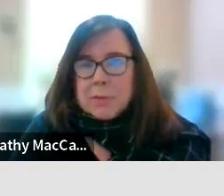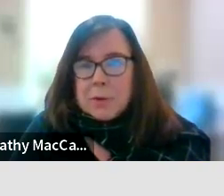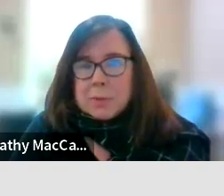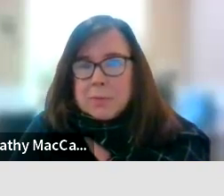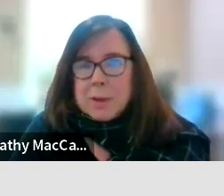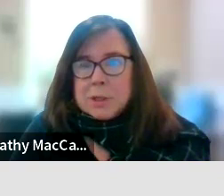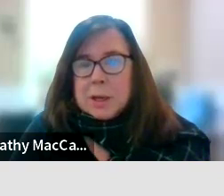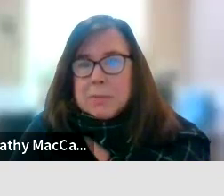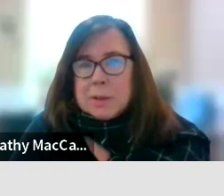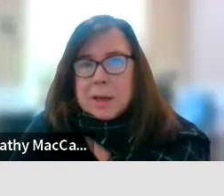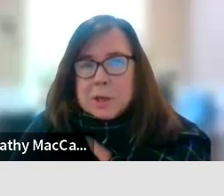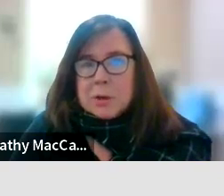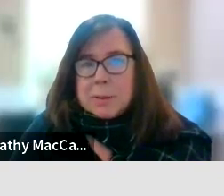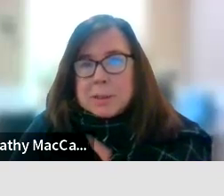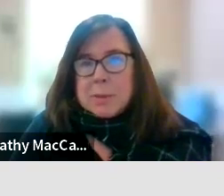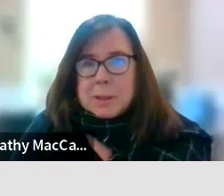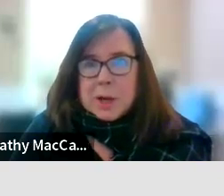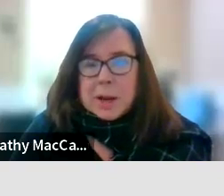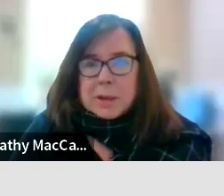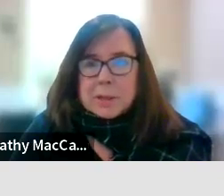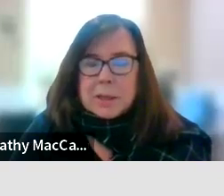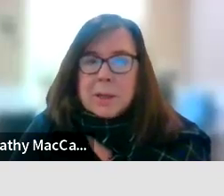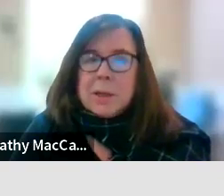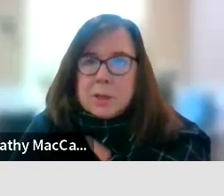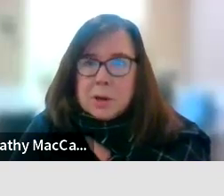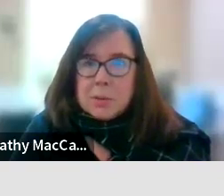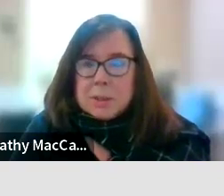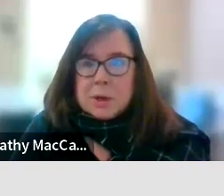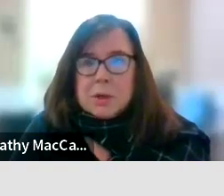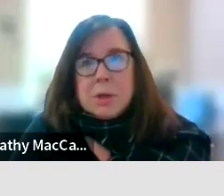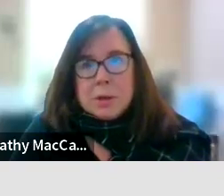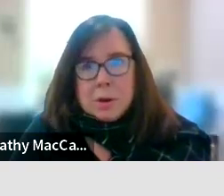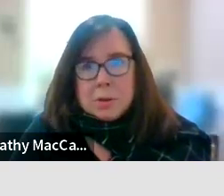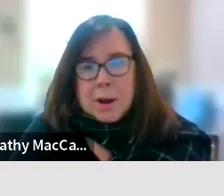Alzheimer's or other forms of dementia that can show up in some of the genetic testing. Do your